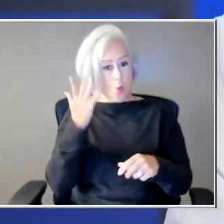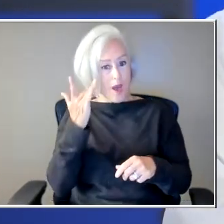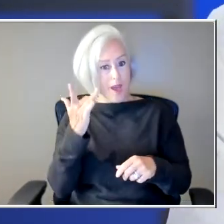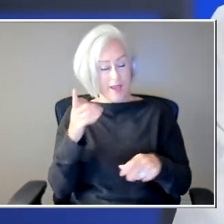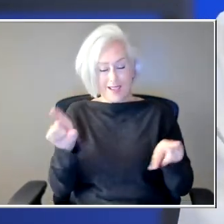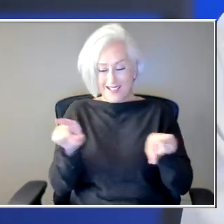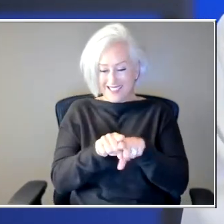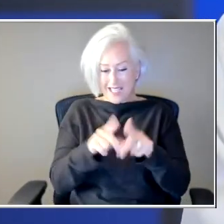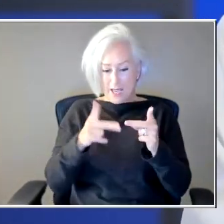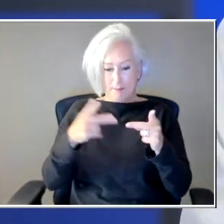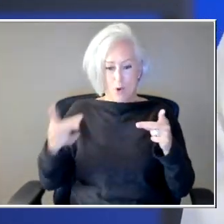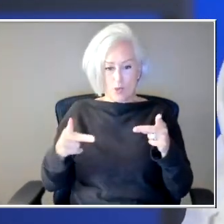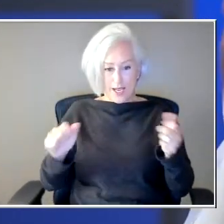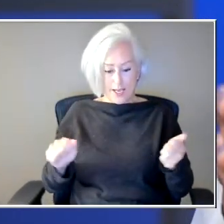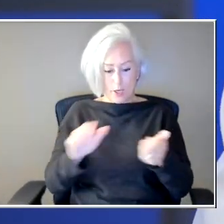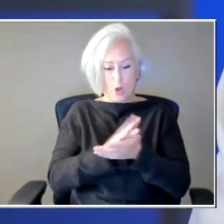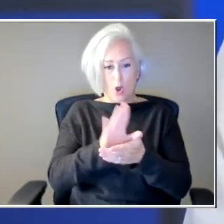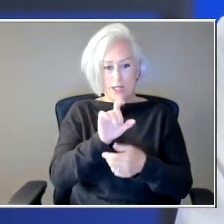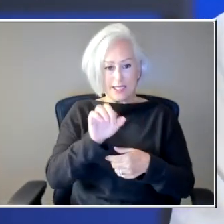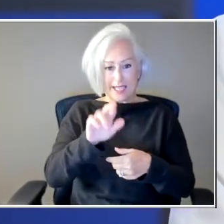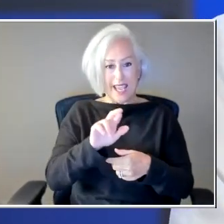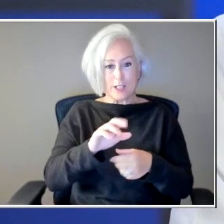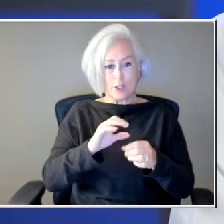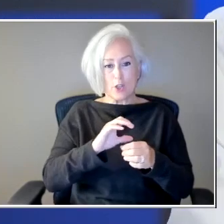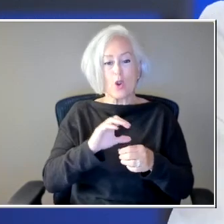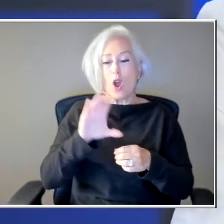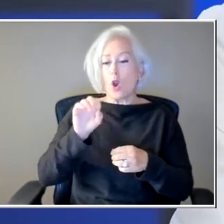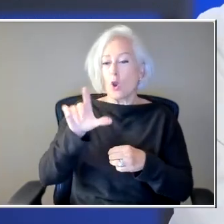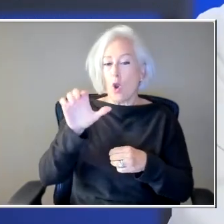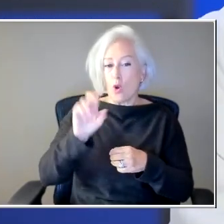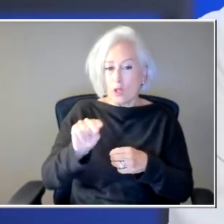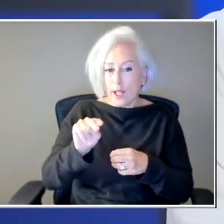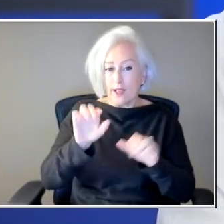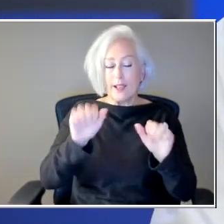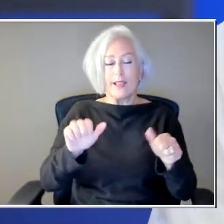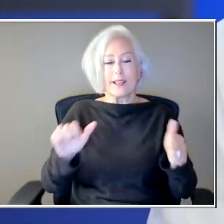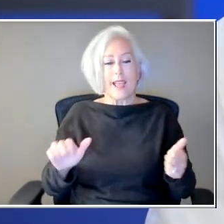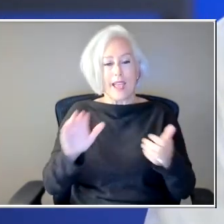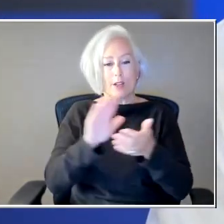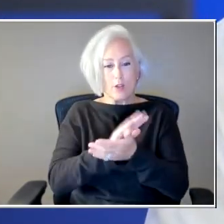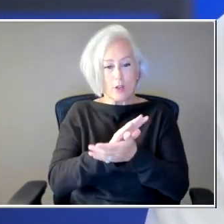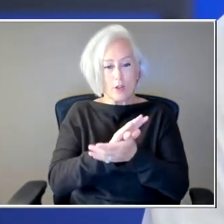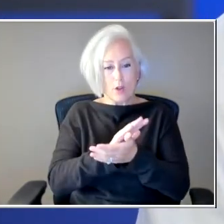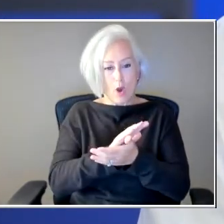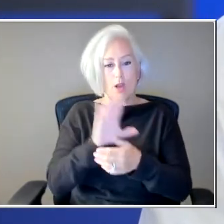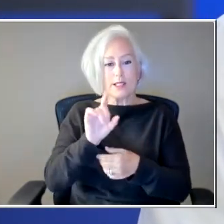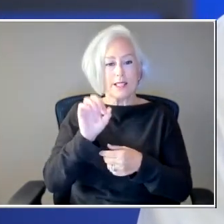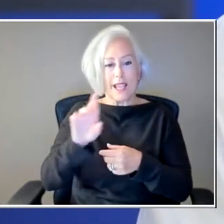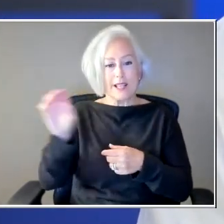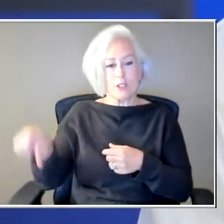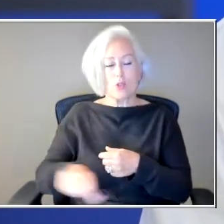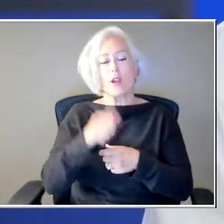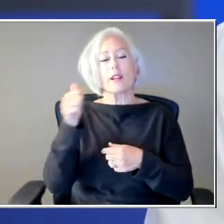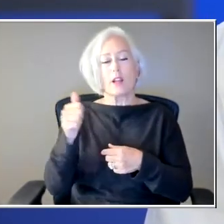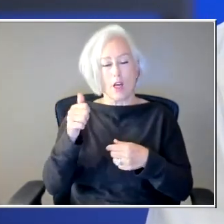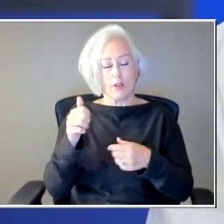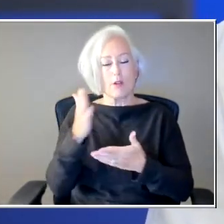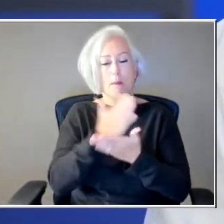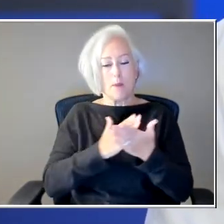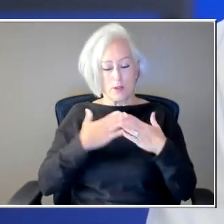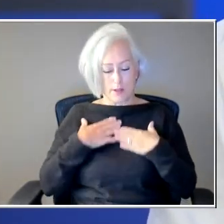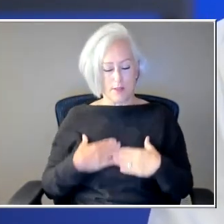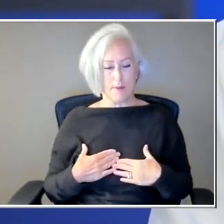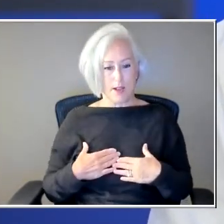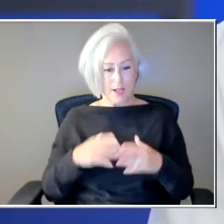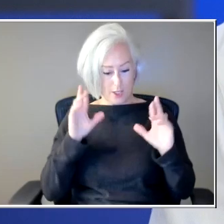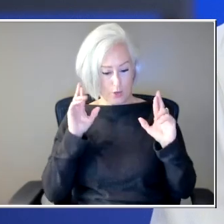colon, some of those proteins are also involved in causing cancer in other organs. So we are hoping for a global effect of the vaccines on